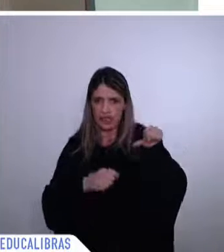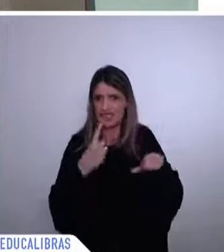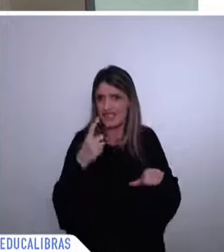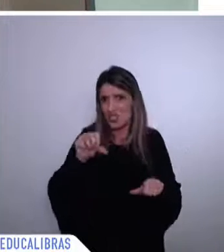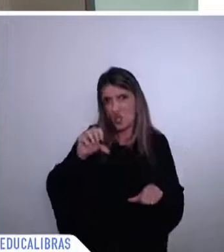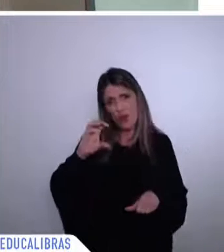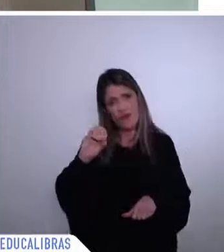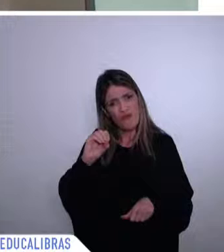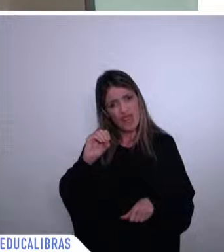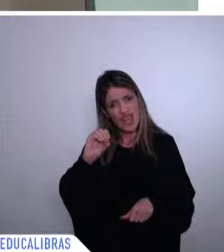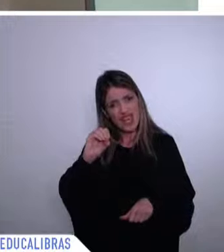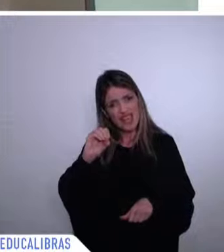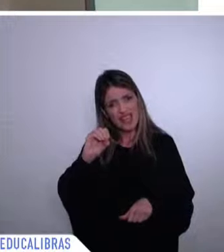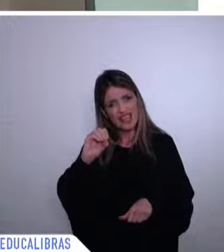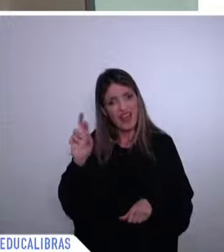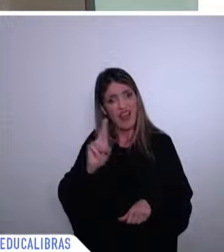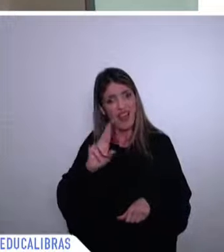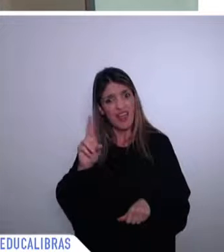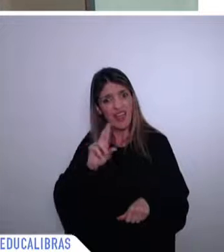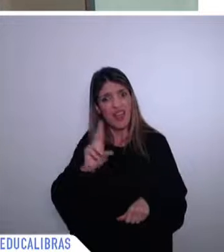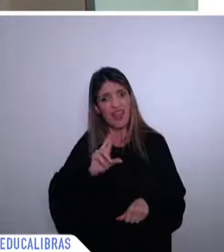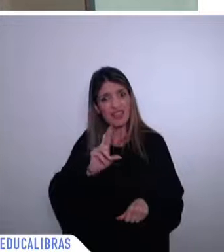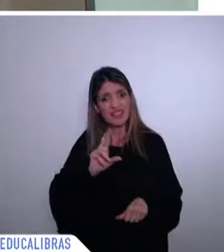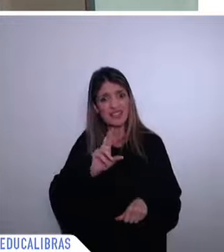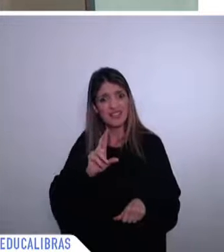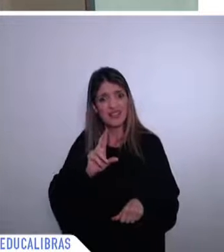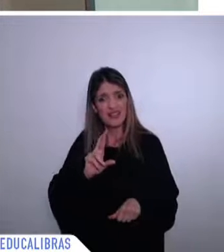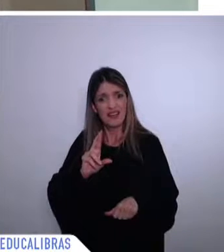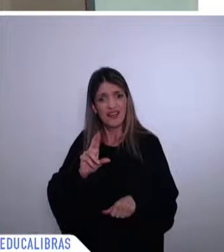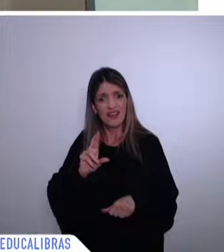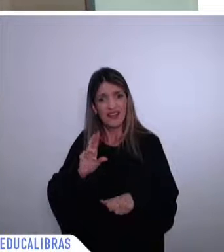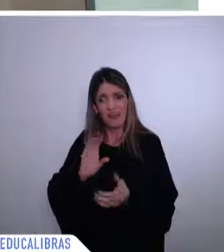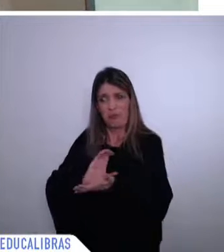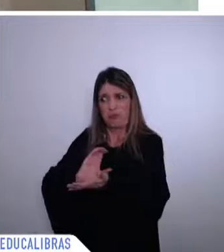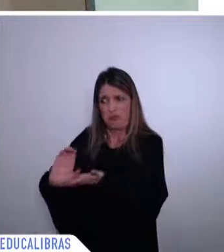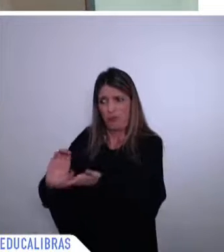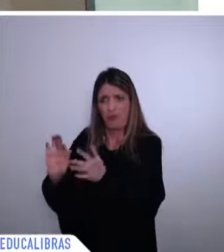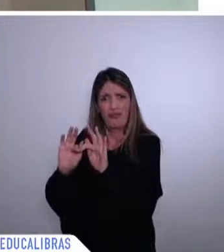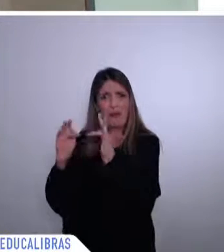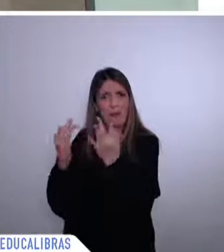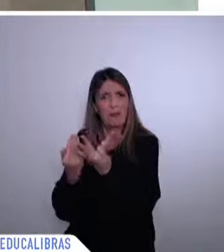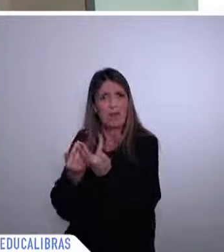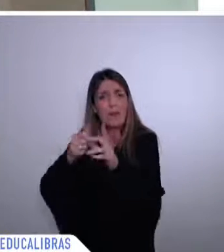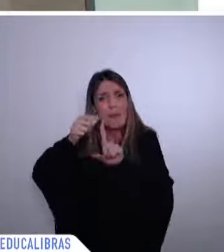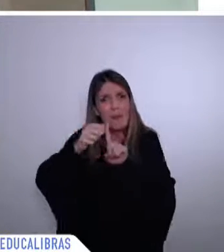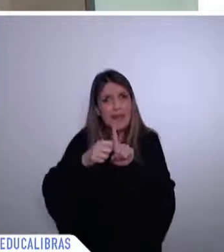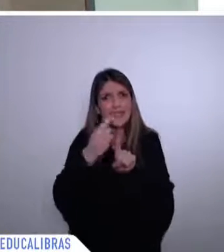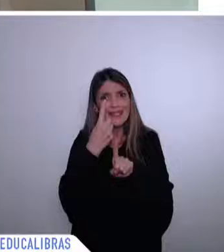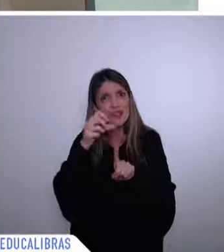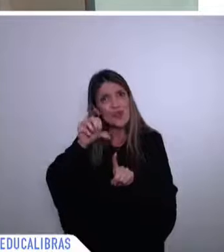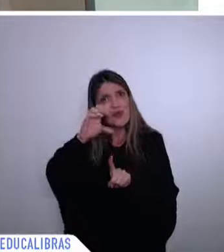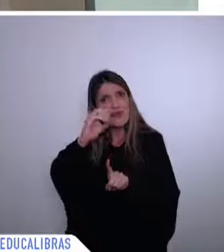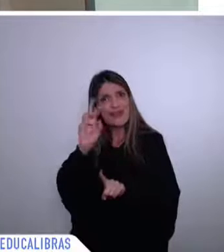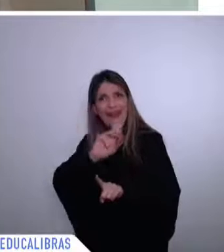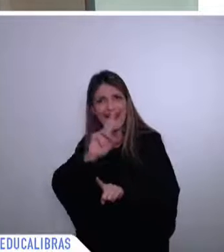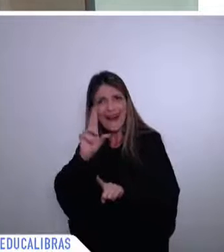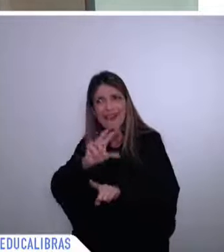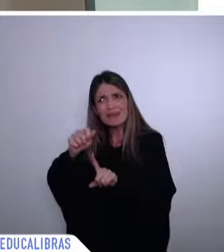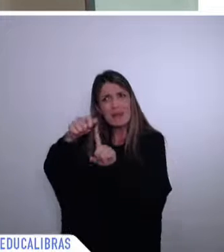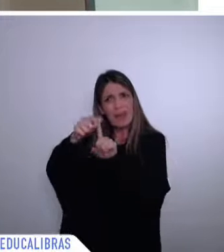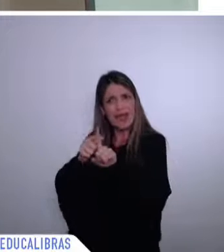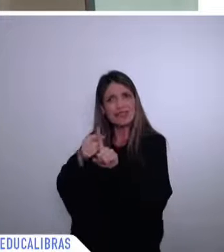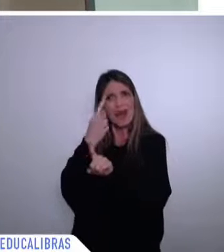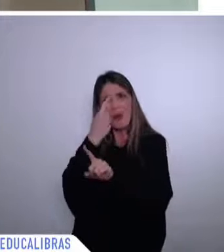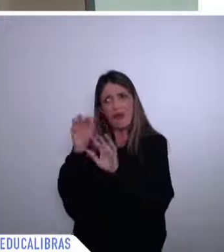is not even a salary. It's about 190 reais per family. You can't